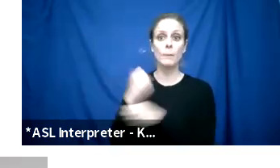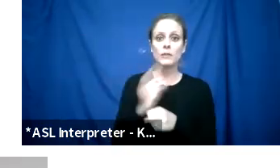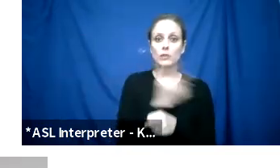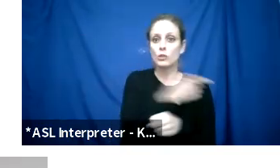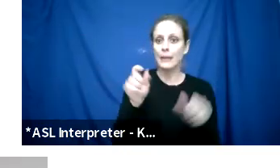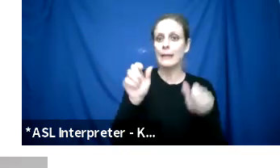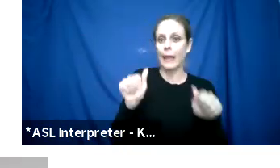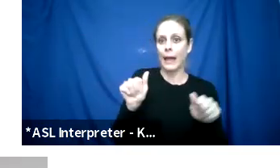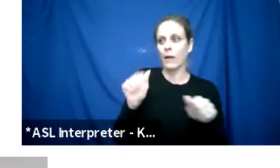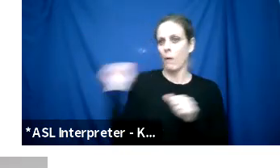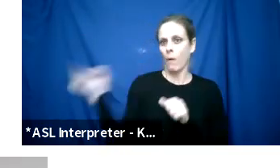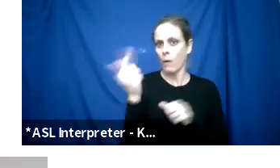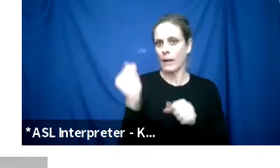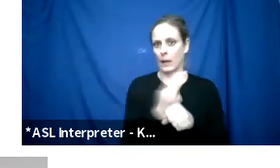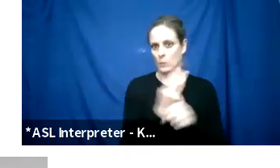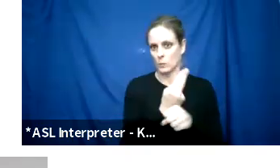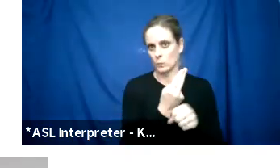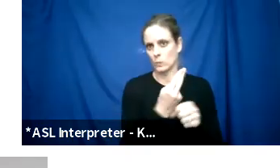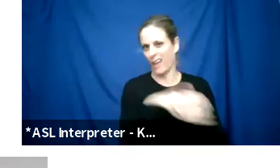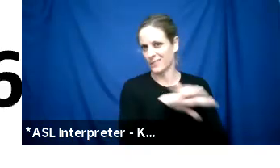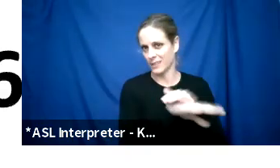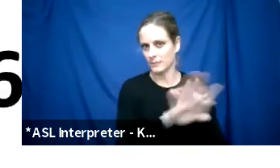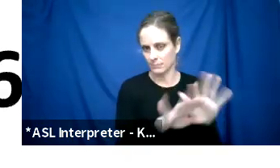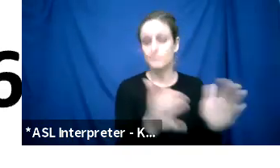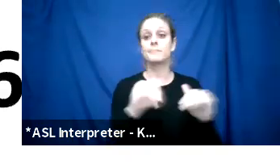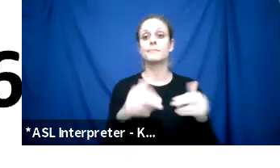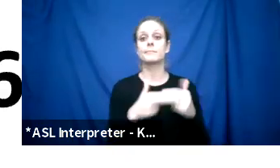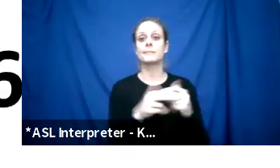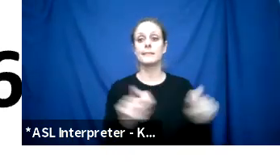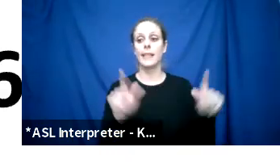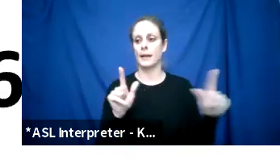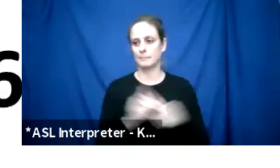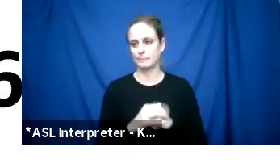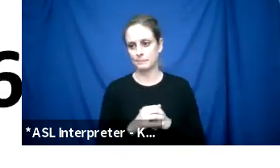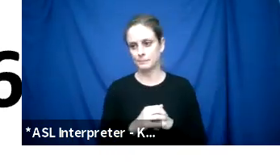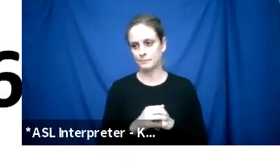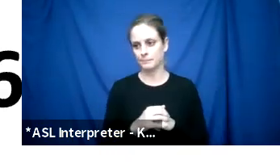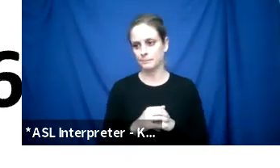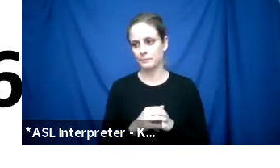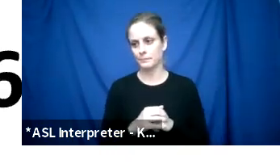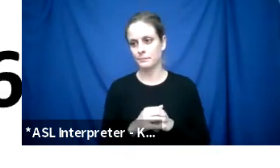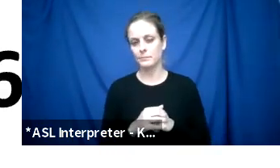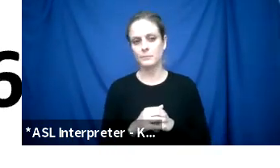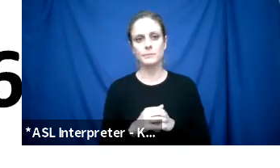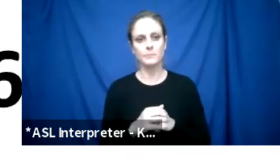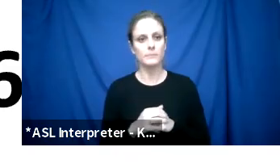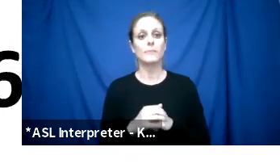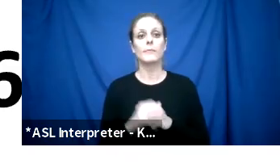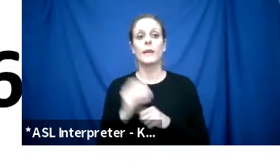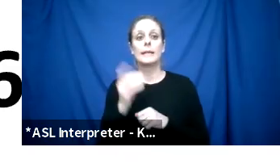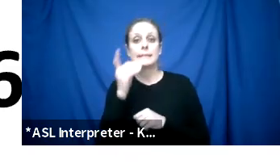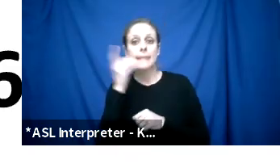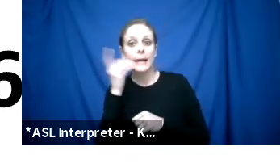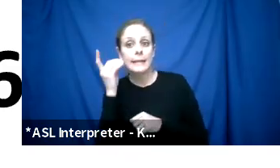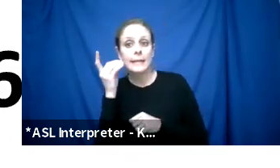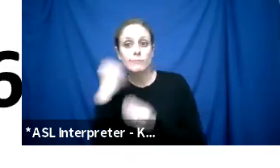parts are compliant. Moving on to the next slide. And I just wanted to highlight that if you had dining or work surfaces, maybe you have an